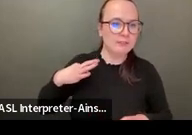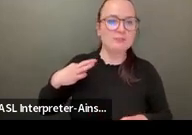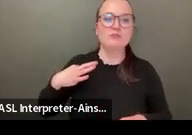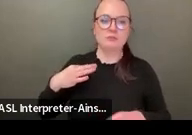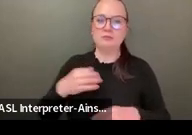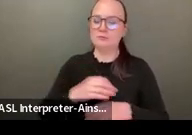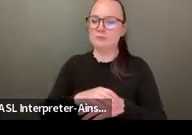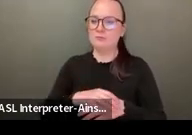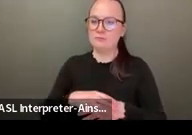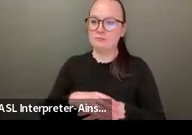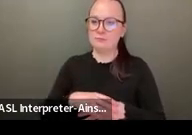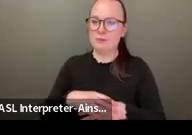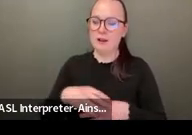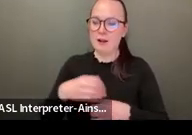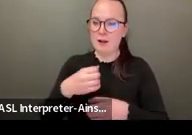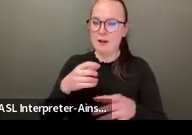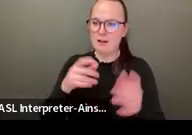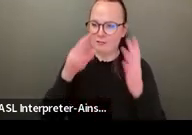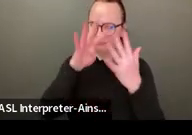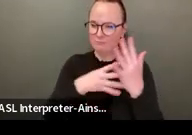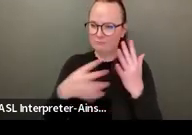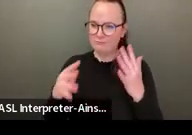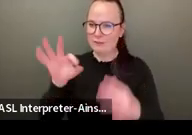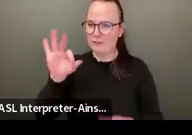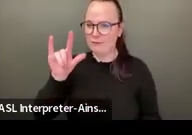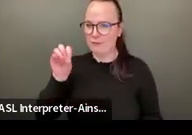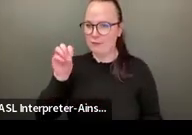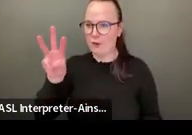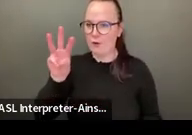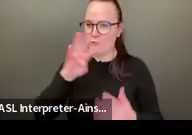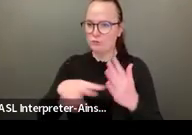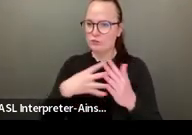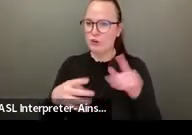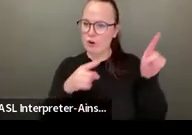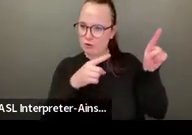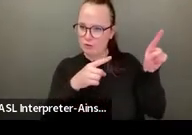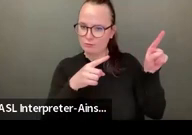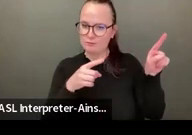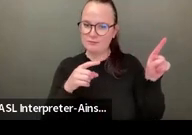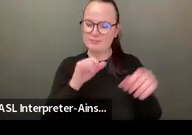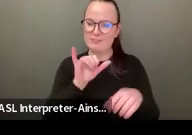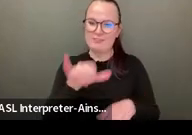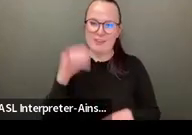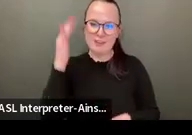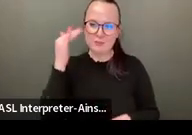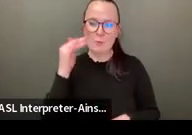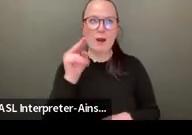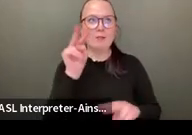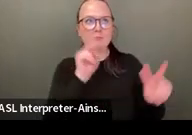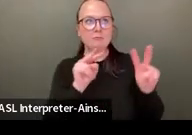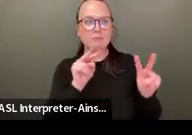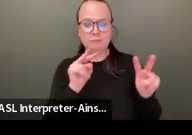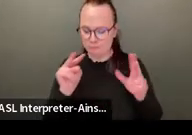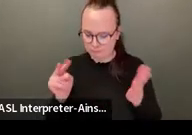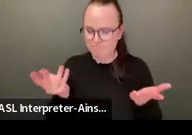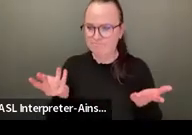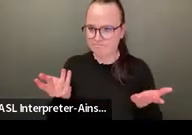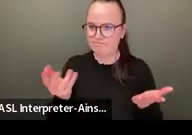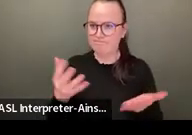decision flowchart. So that's why I have that link there for you, so that you can help use that to make your decision and give